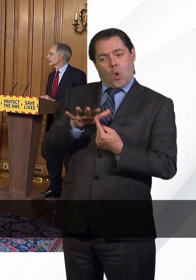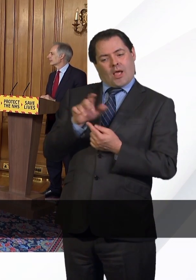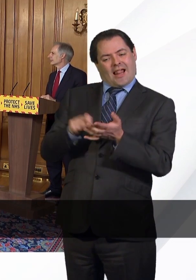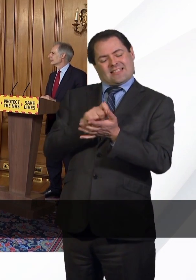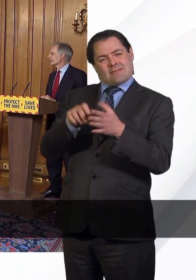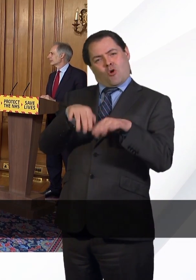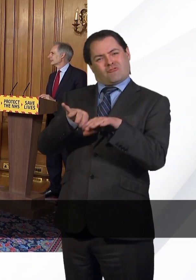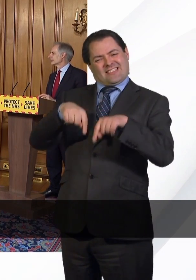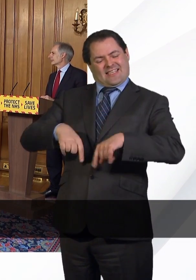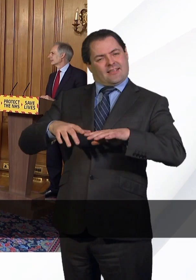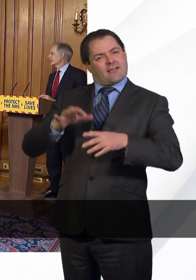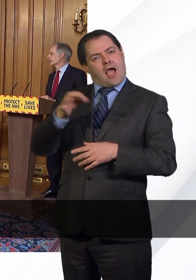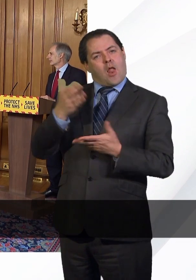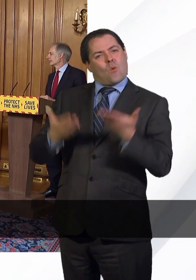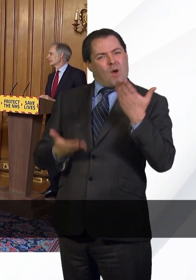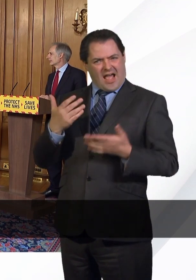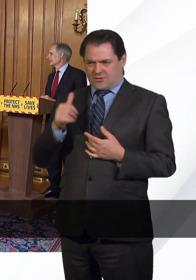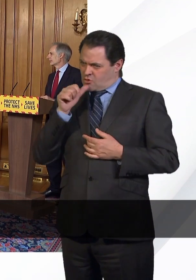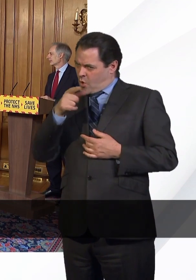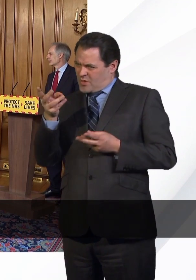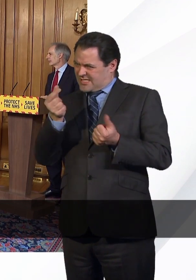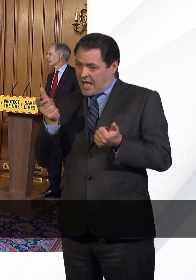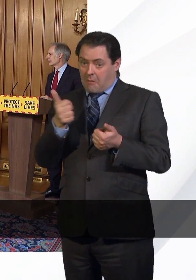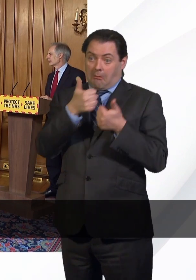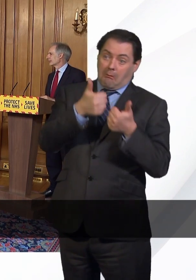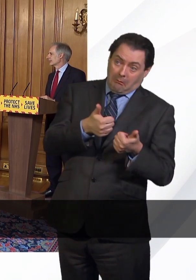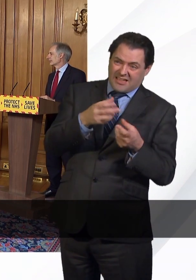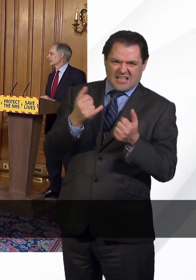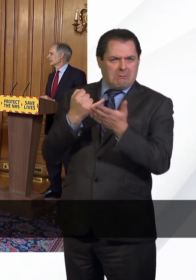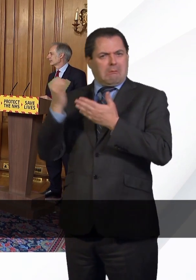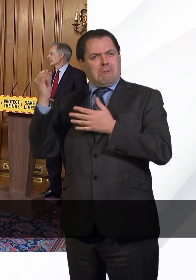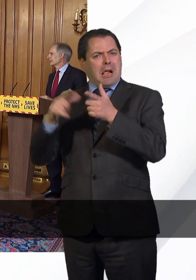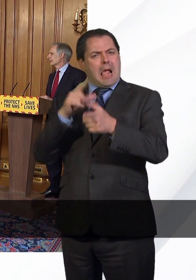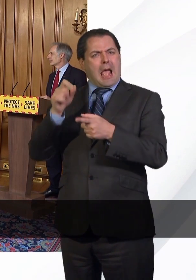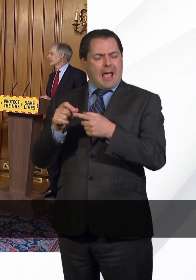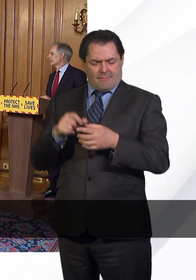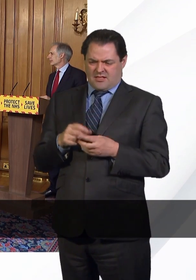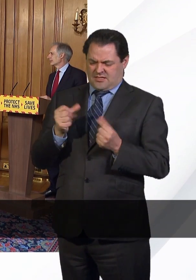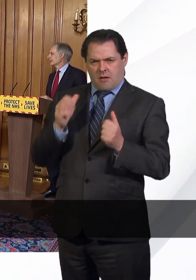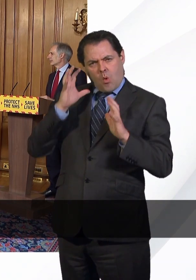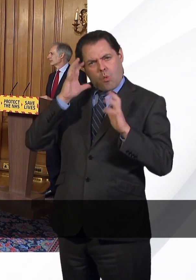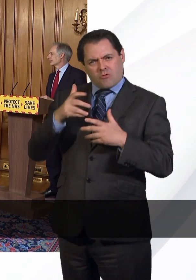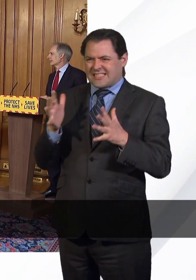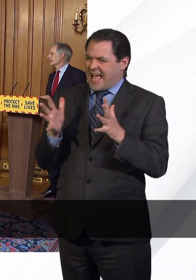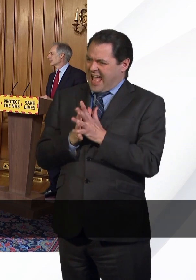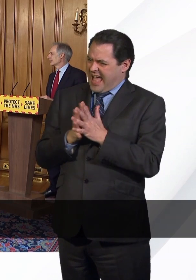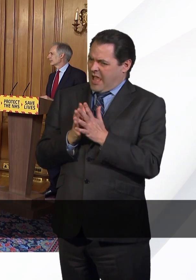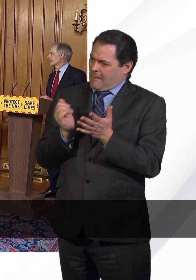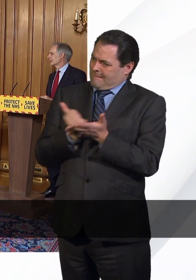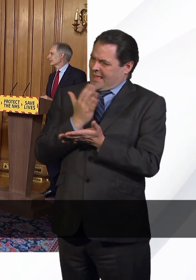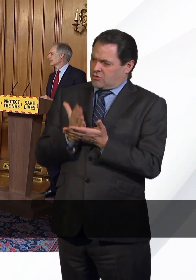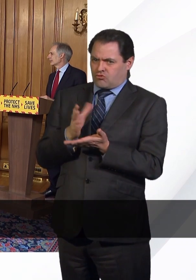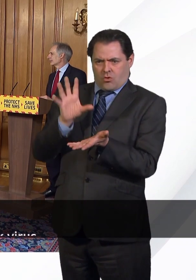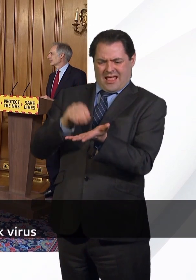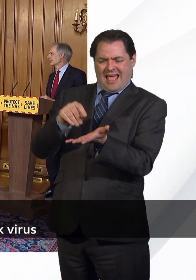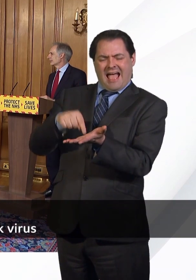Wight, I have seen a mixed reaction to the app, but a main concern that keeps occurring is whether you can assure island residents who are wary of